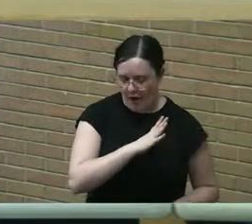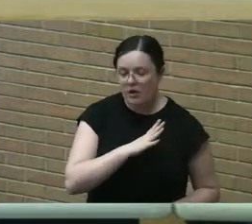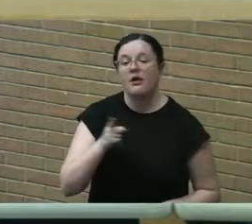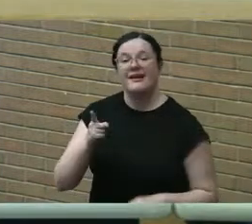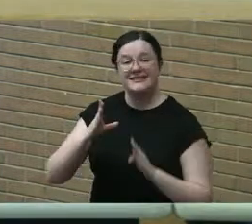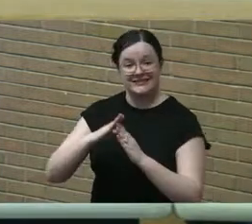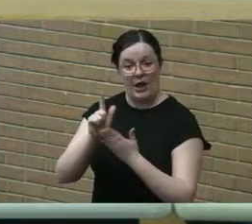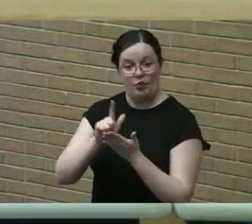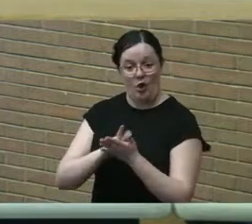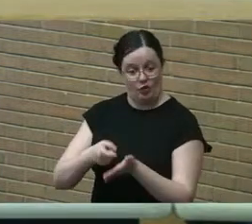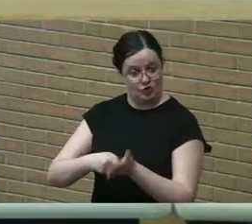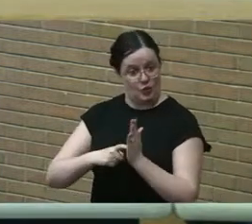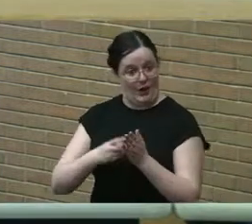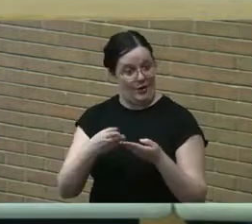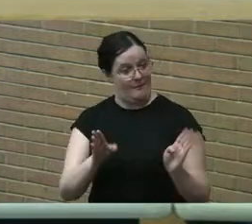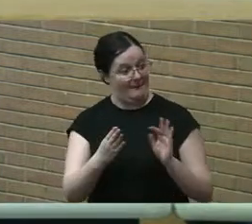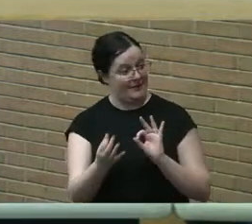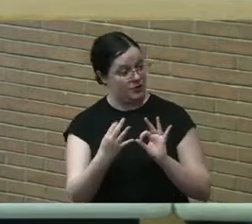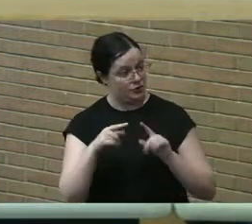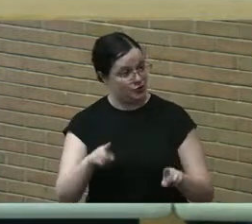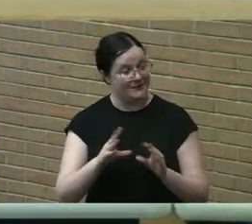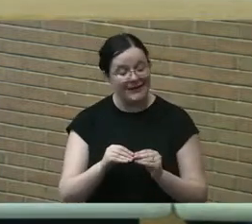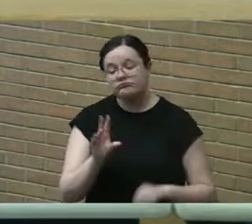public input at meetings.